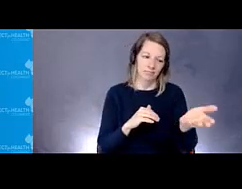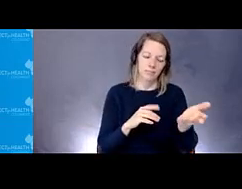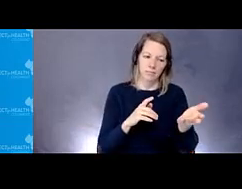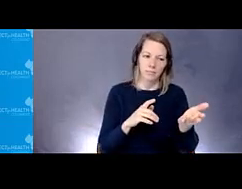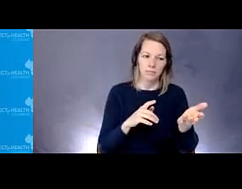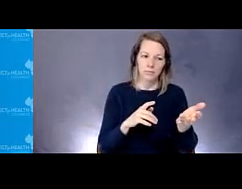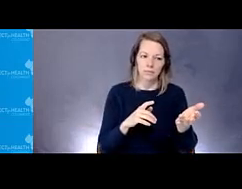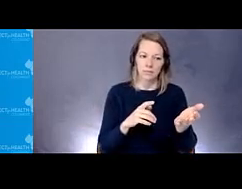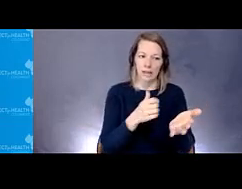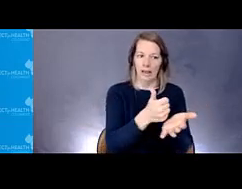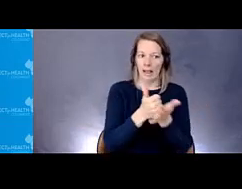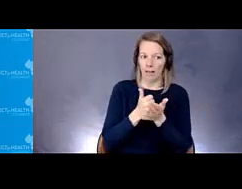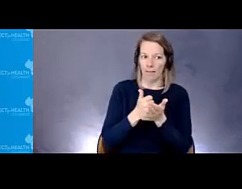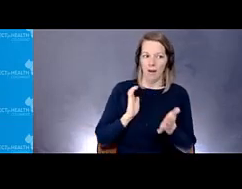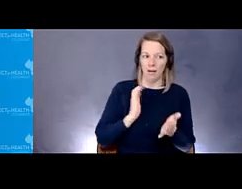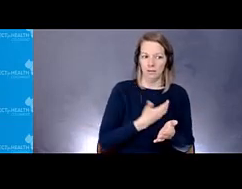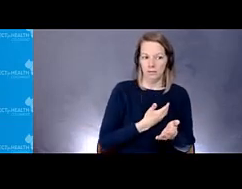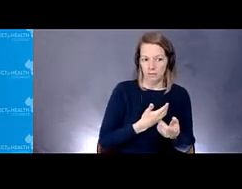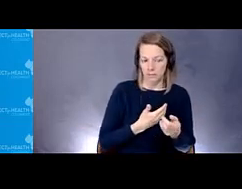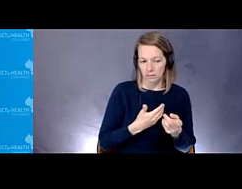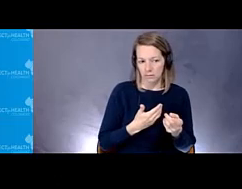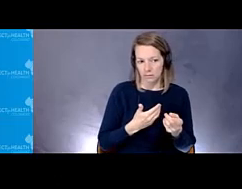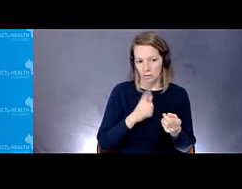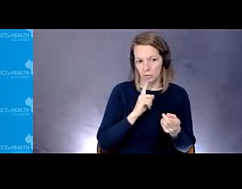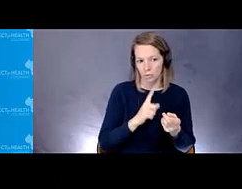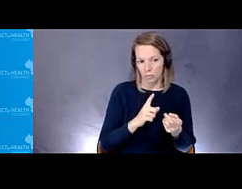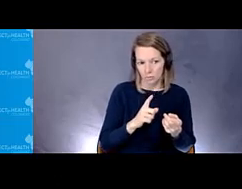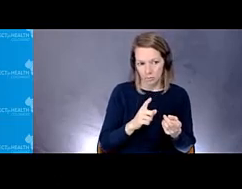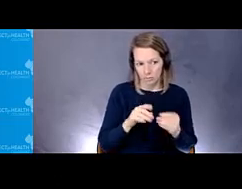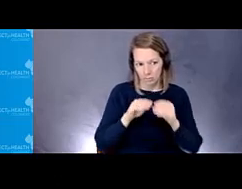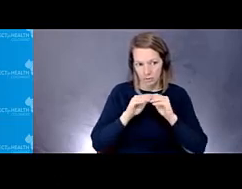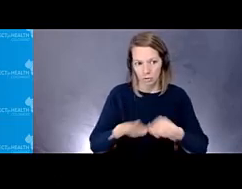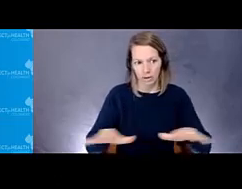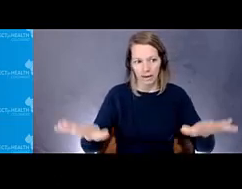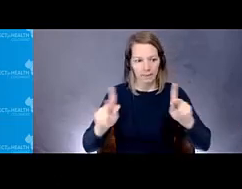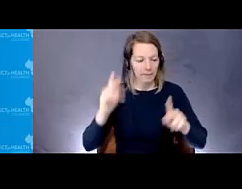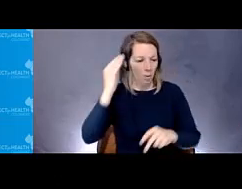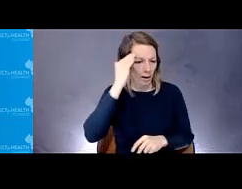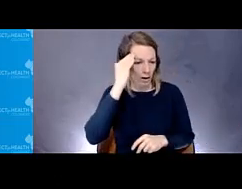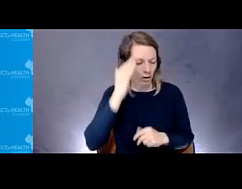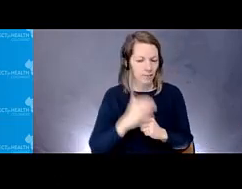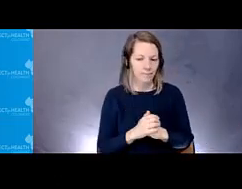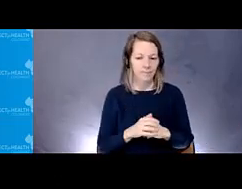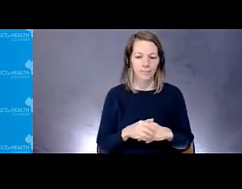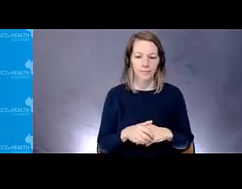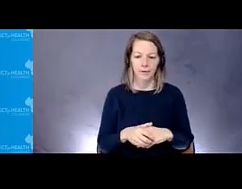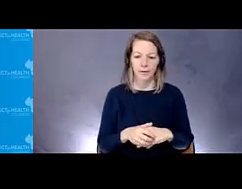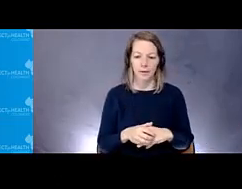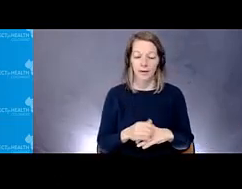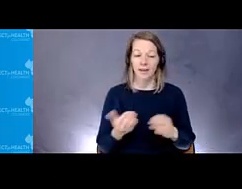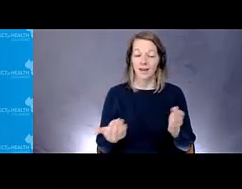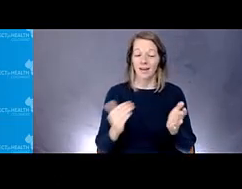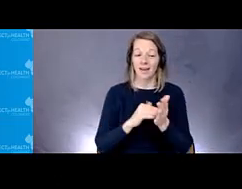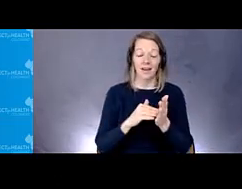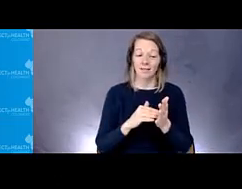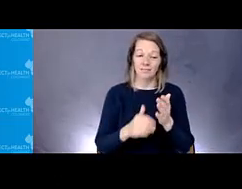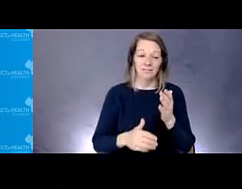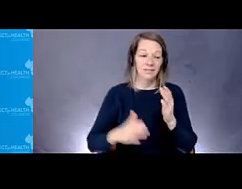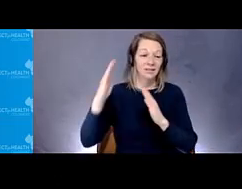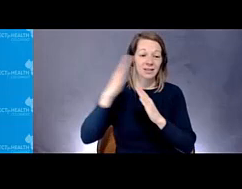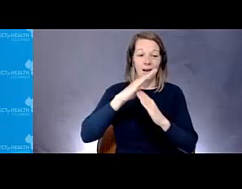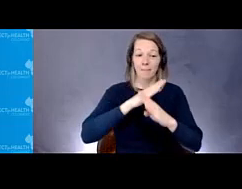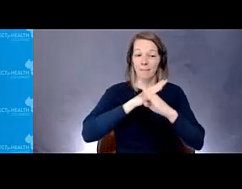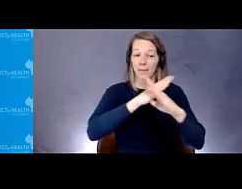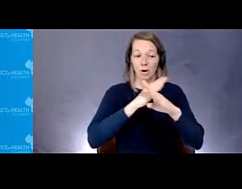tremendous resource and way for you to help us make sure that we're building awareness. One of, again, the biggest barriers that we have is making sure